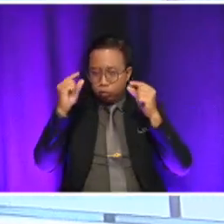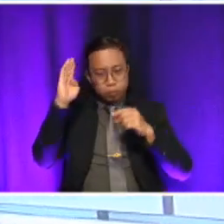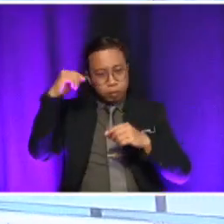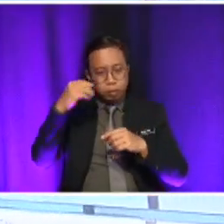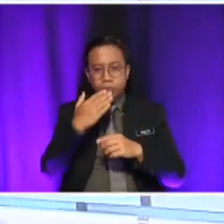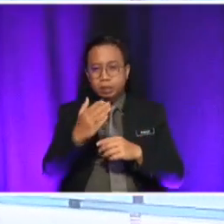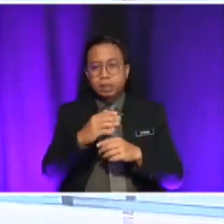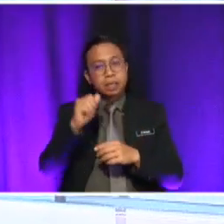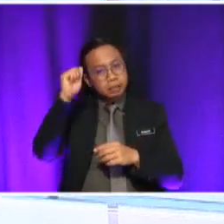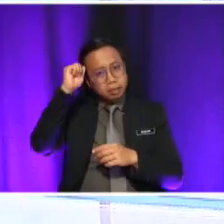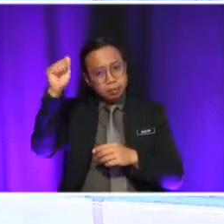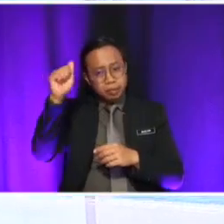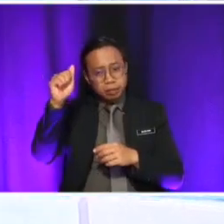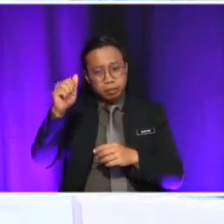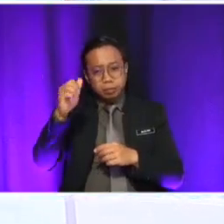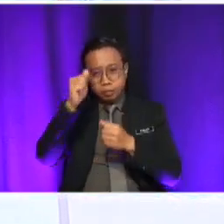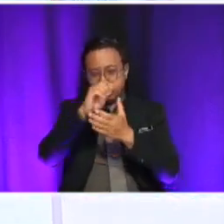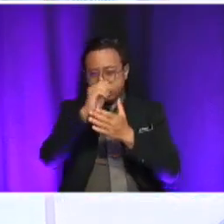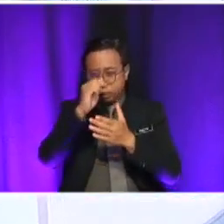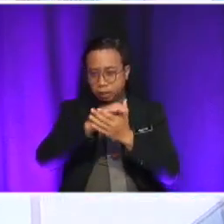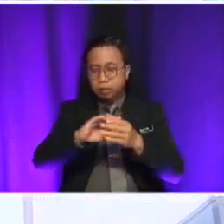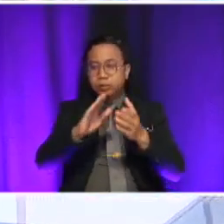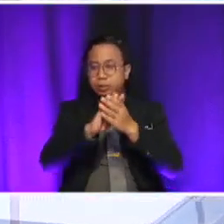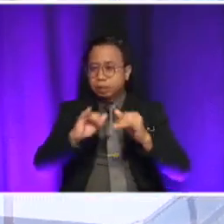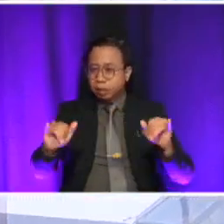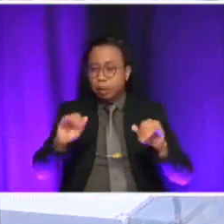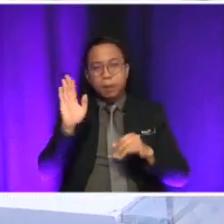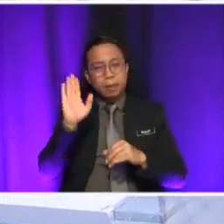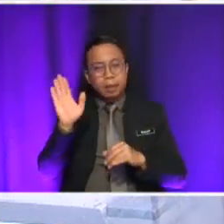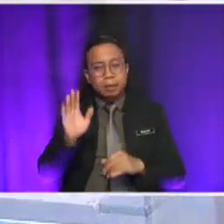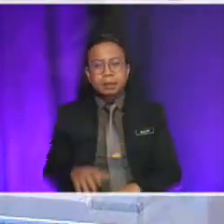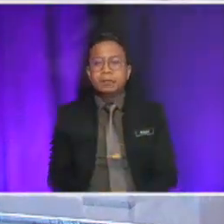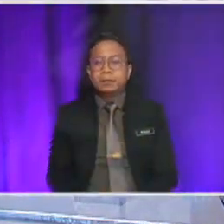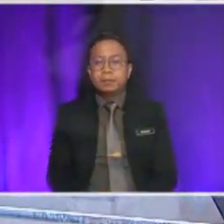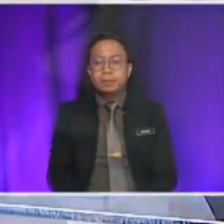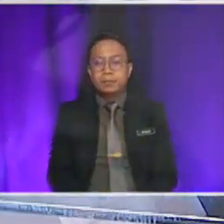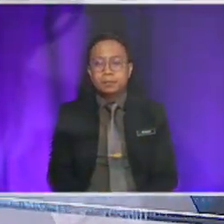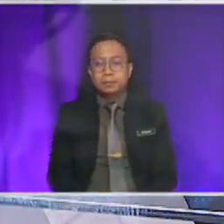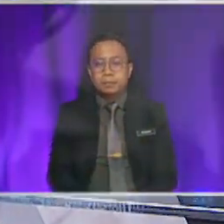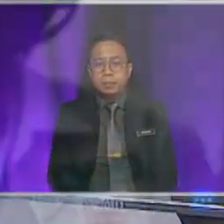interpreter. Assalamualaikum, salam sejahtera. Till we meet again, bye-bye.